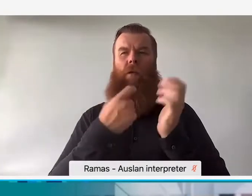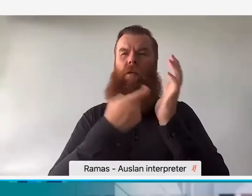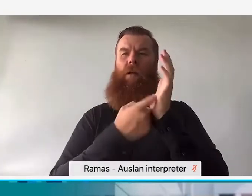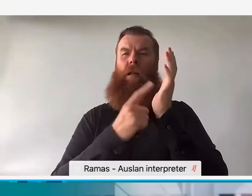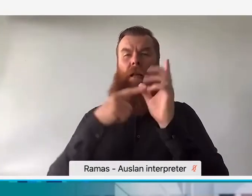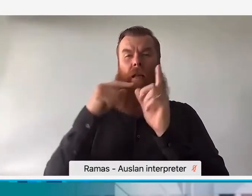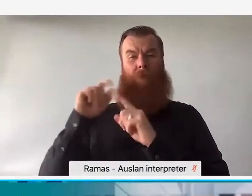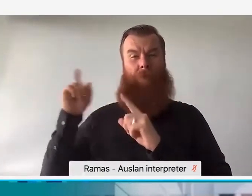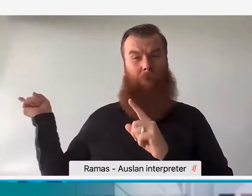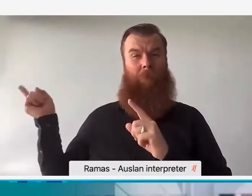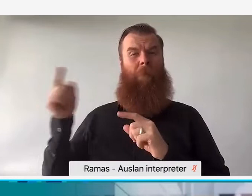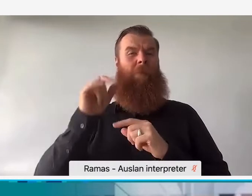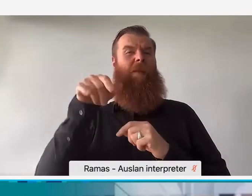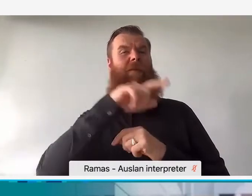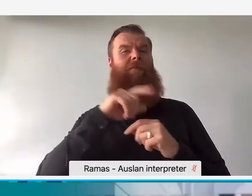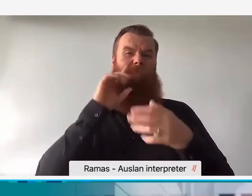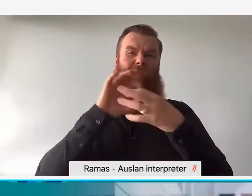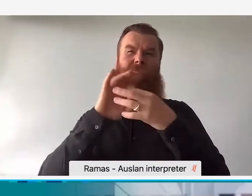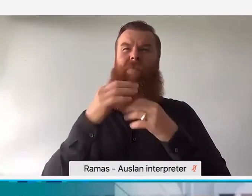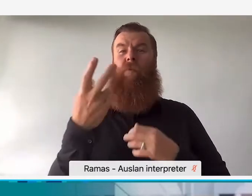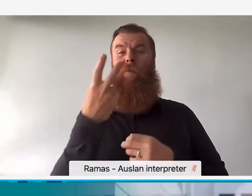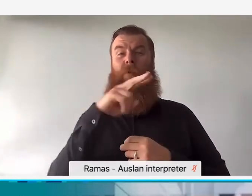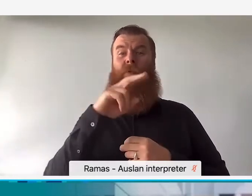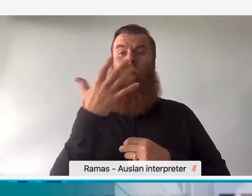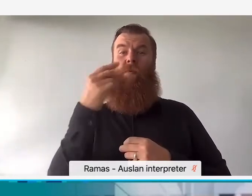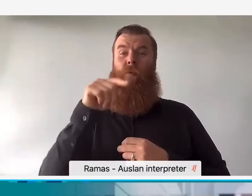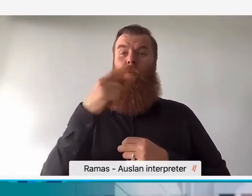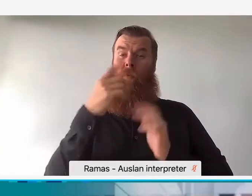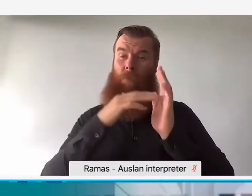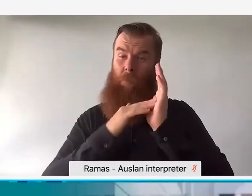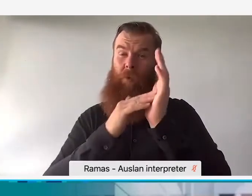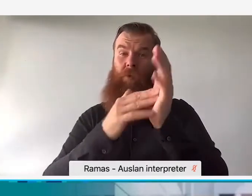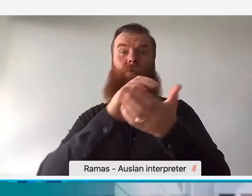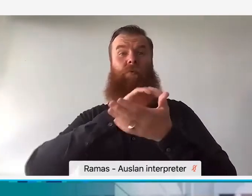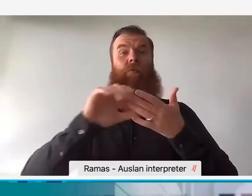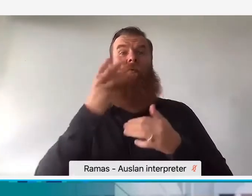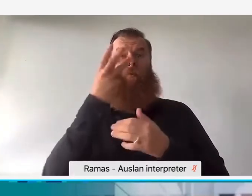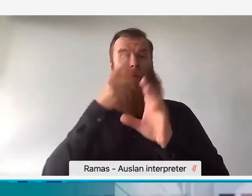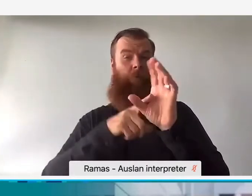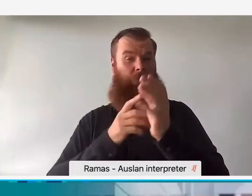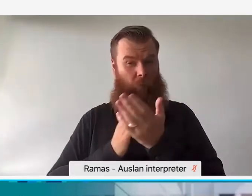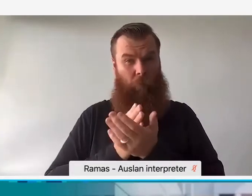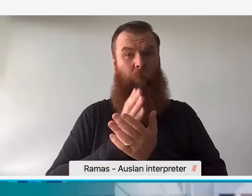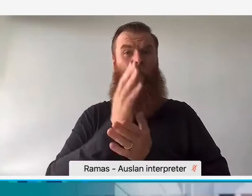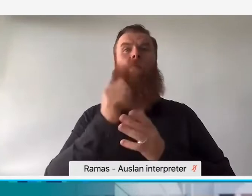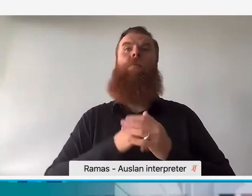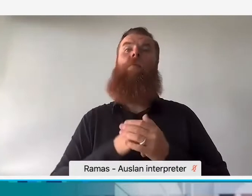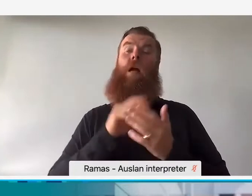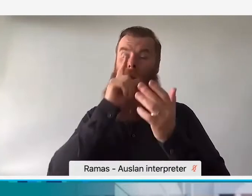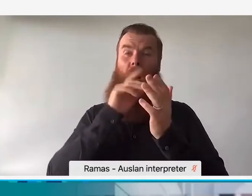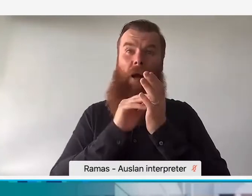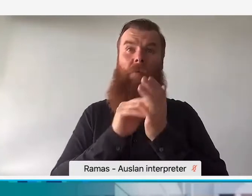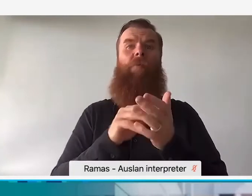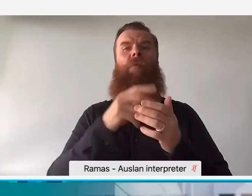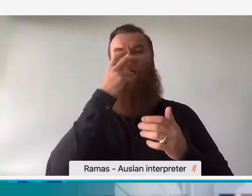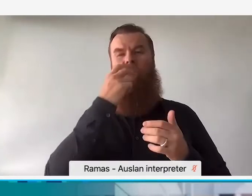that's $25.1 million over 3 years. This expansion will assist aged care providers affected by high